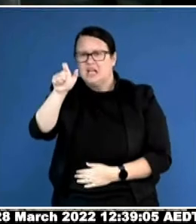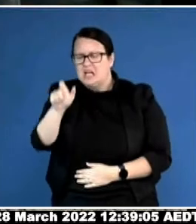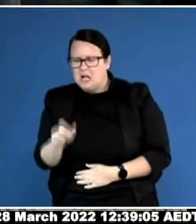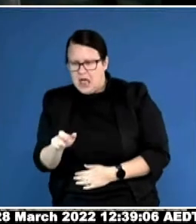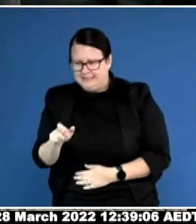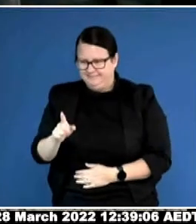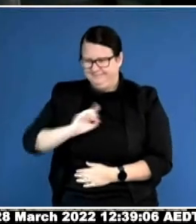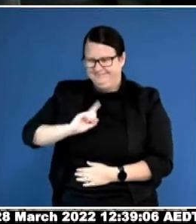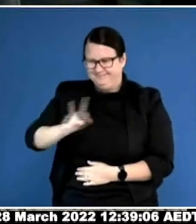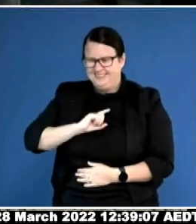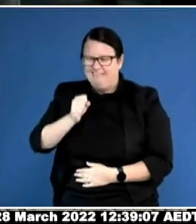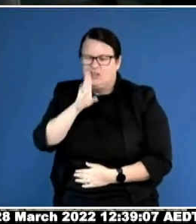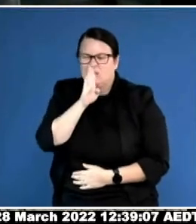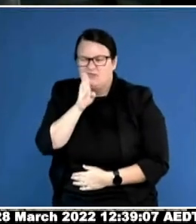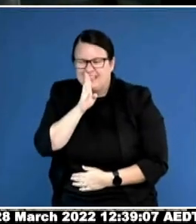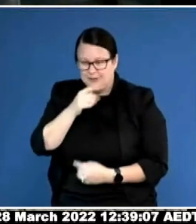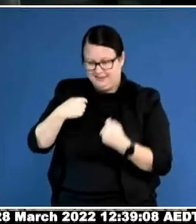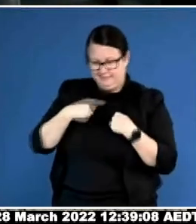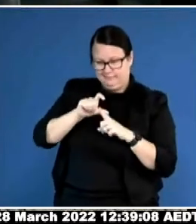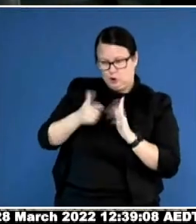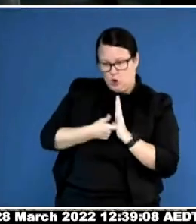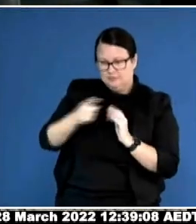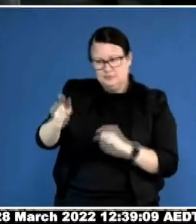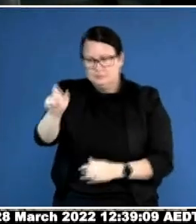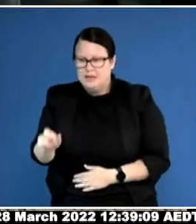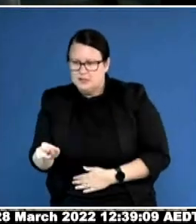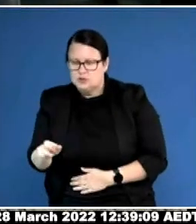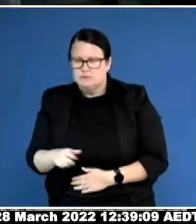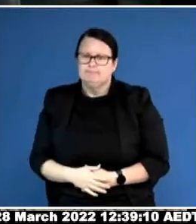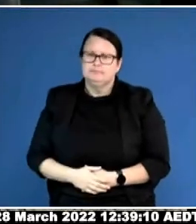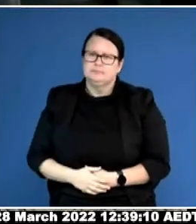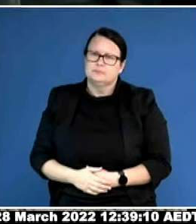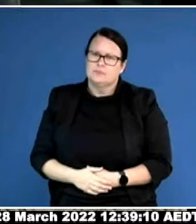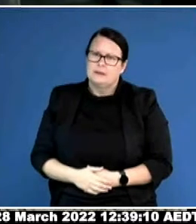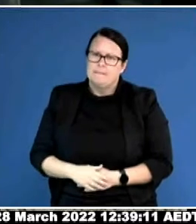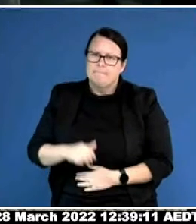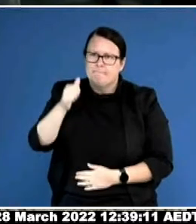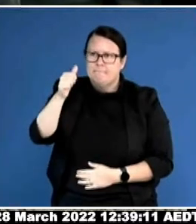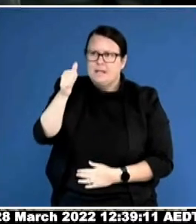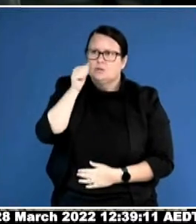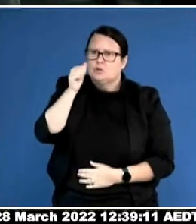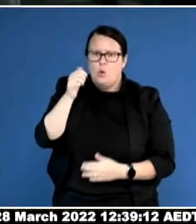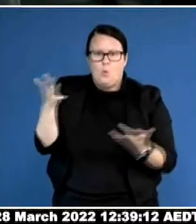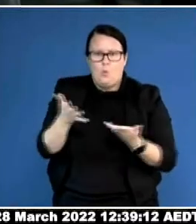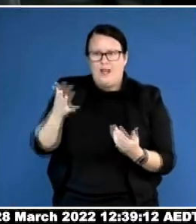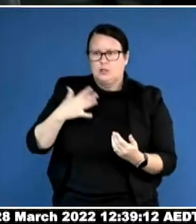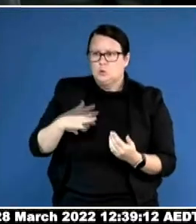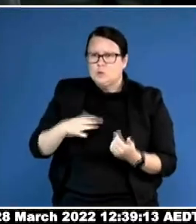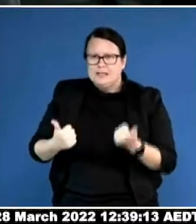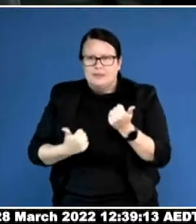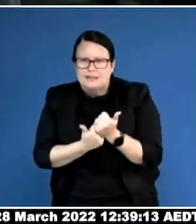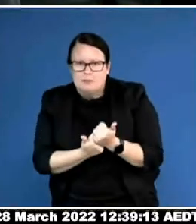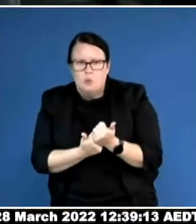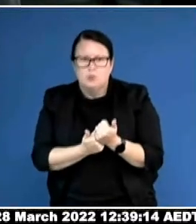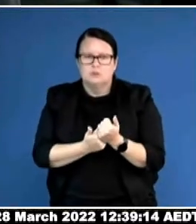patient confidentiality, but to know where did you need that support? To say to you, what does support